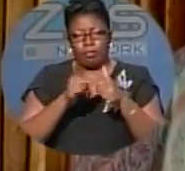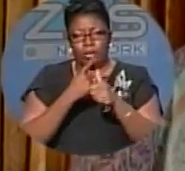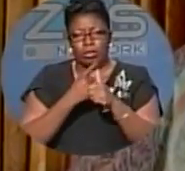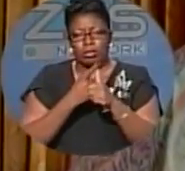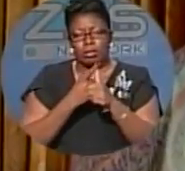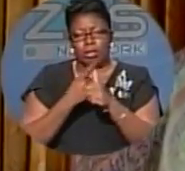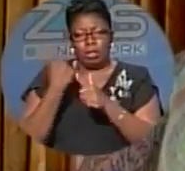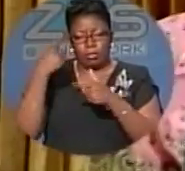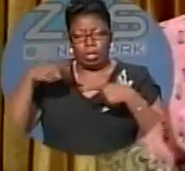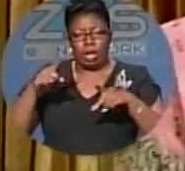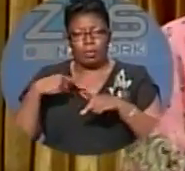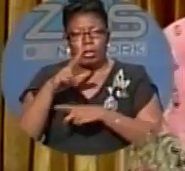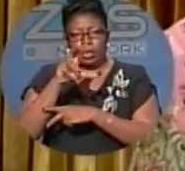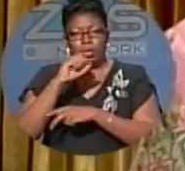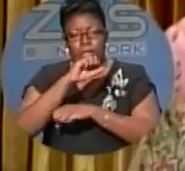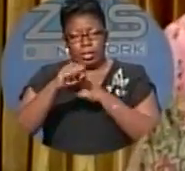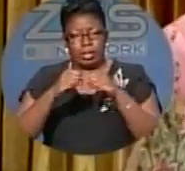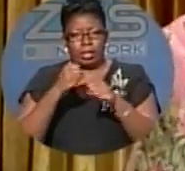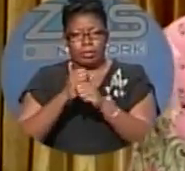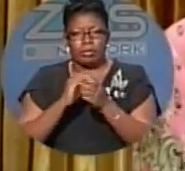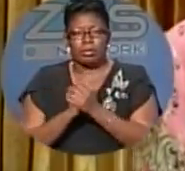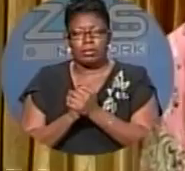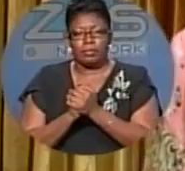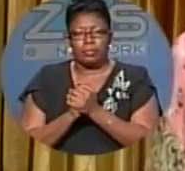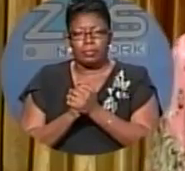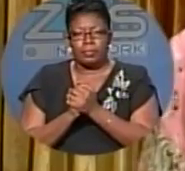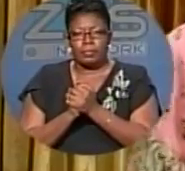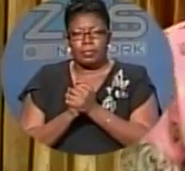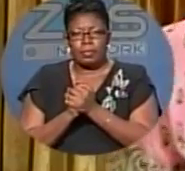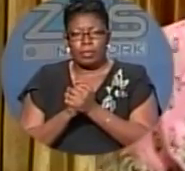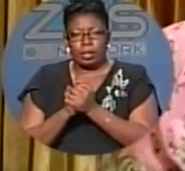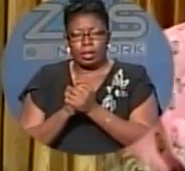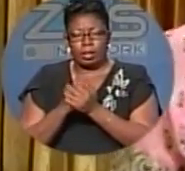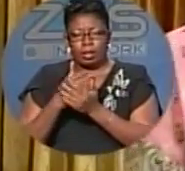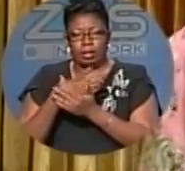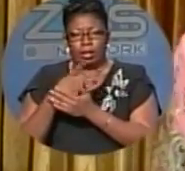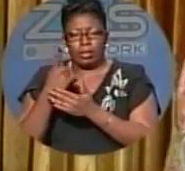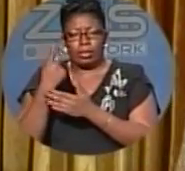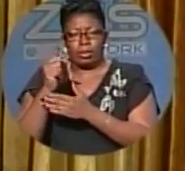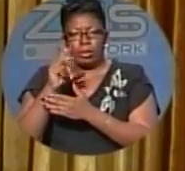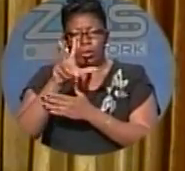my country but my people. I appreciate the 20 years that I